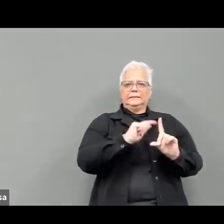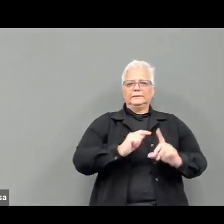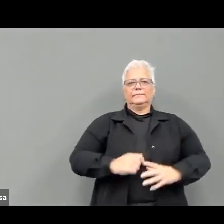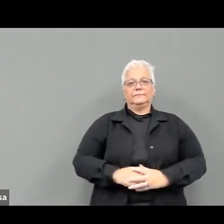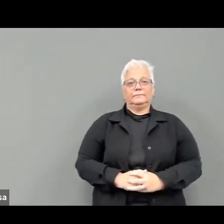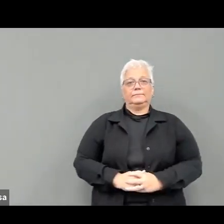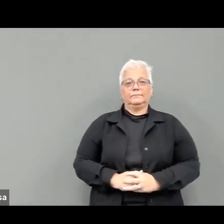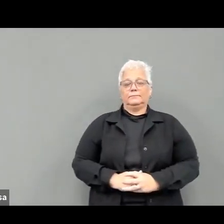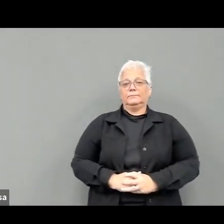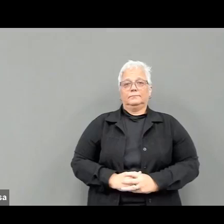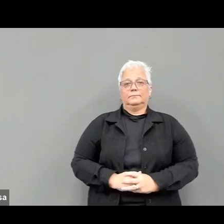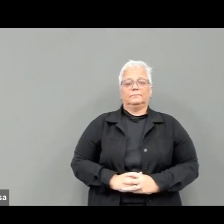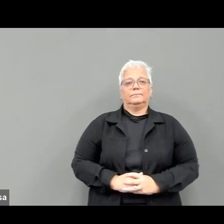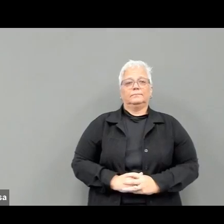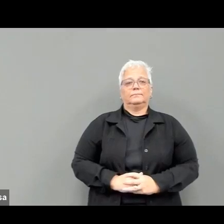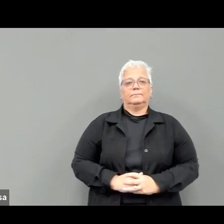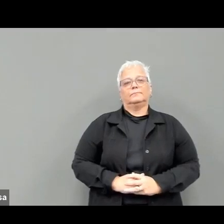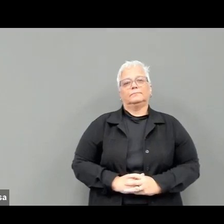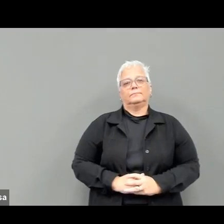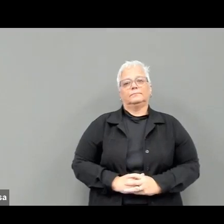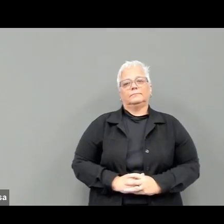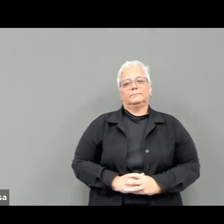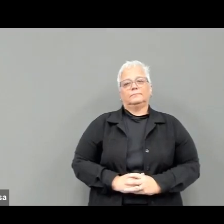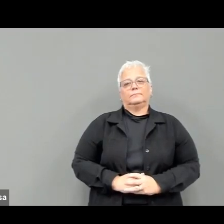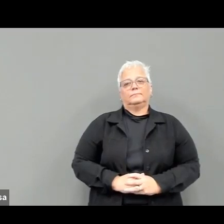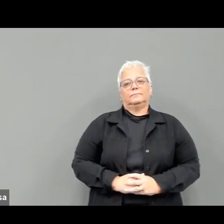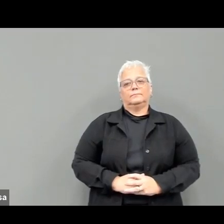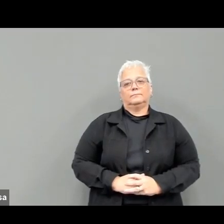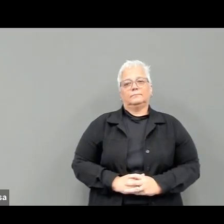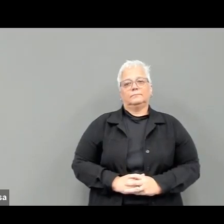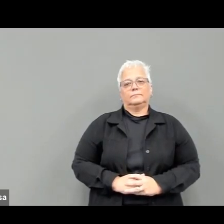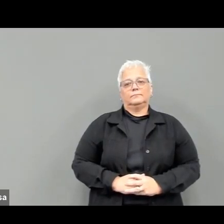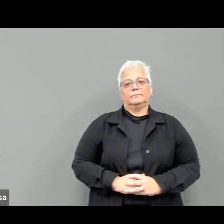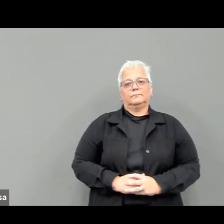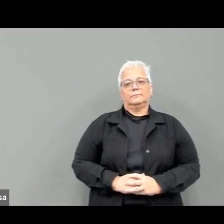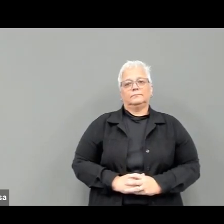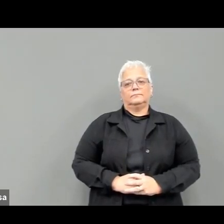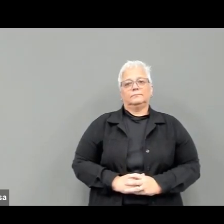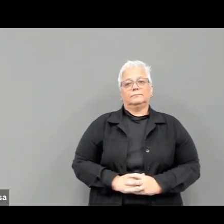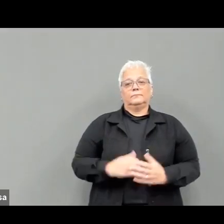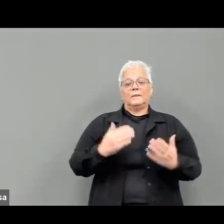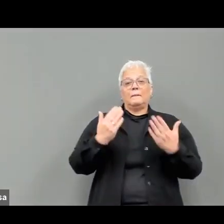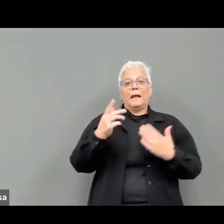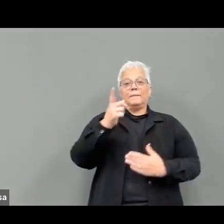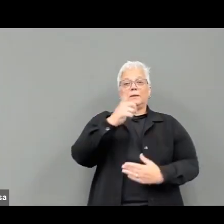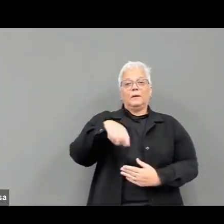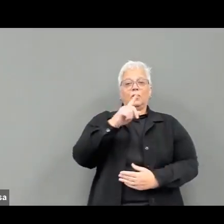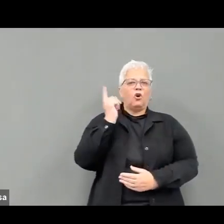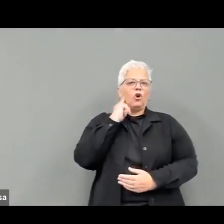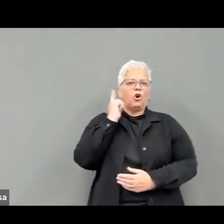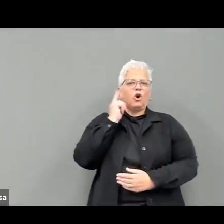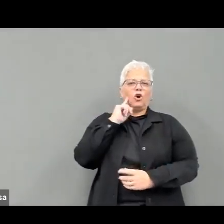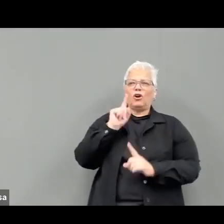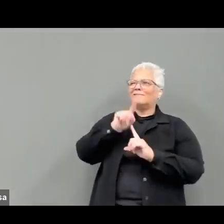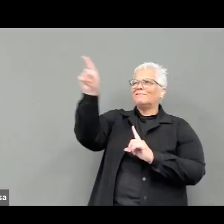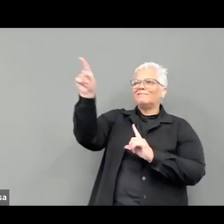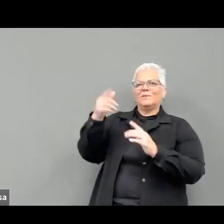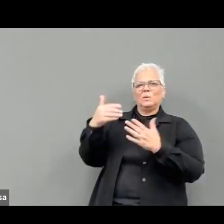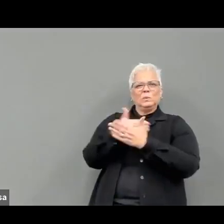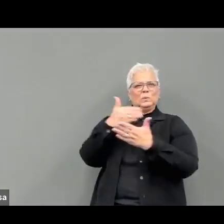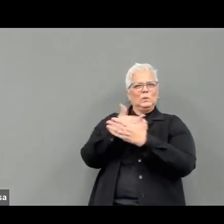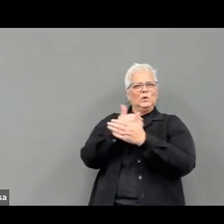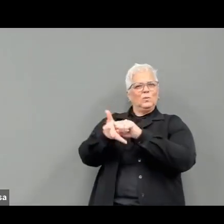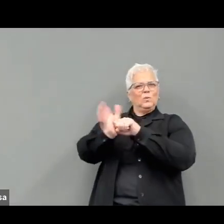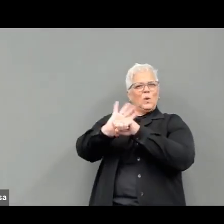first. You've likely heard about these newer, more contagious strains of virus in this county. 2 weeks ago,